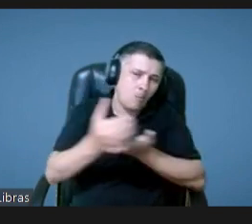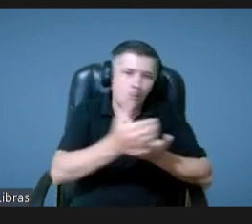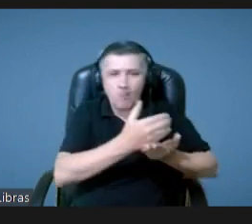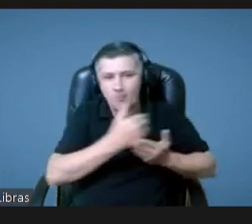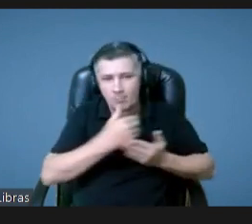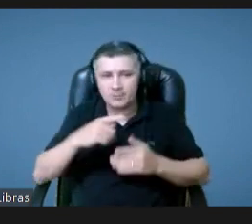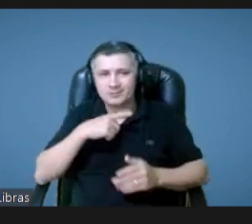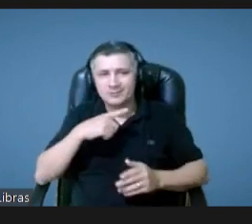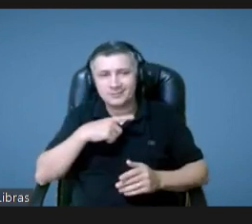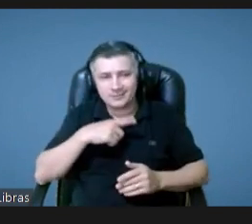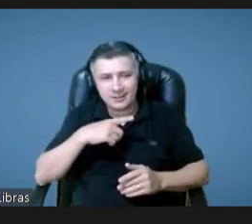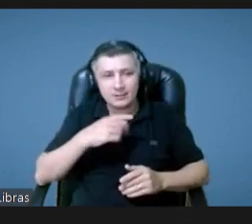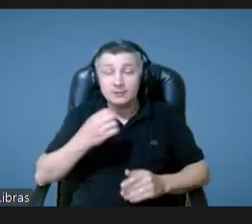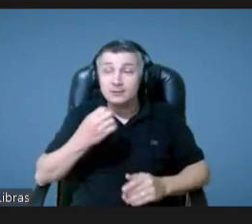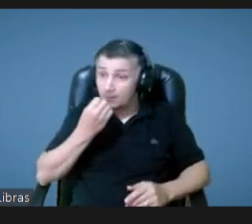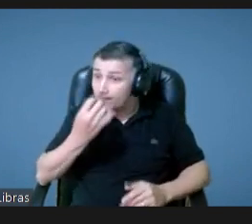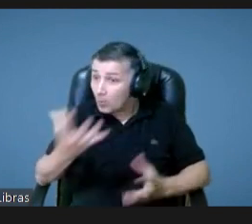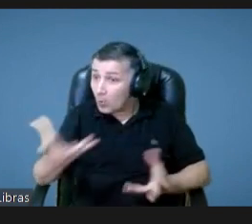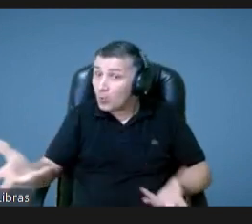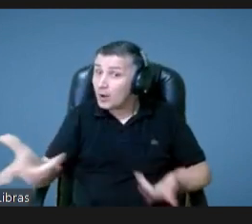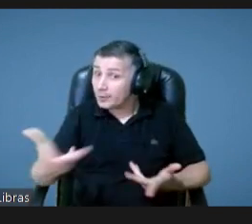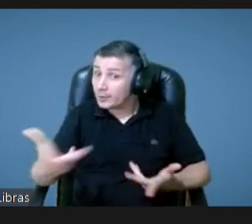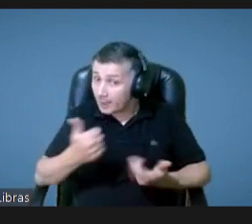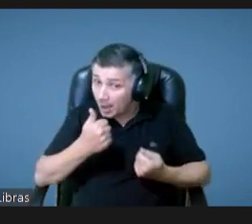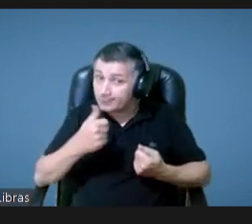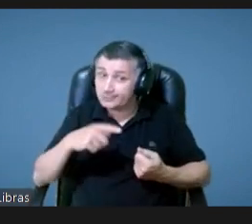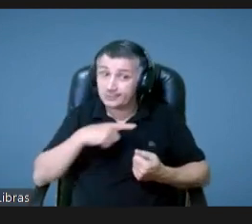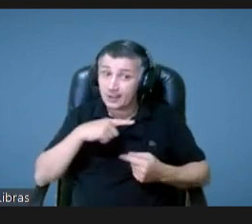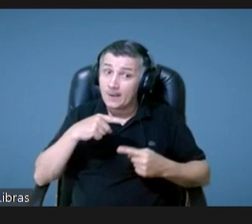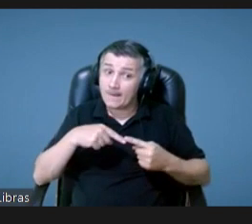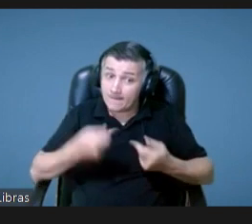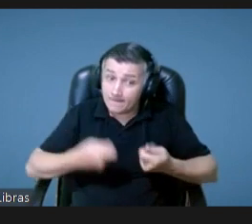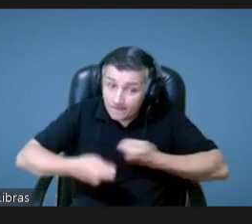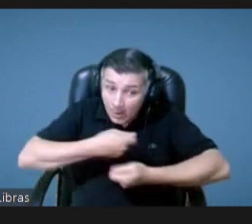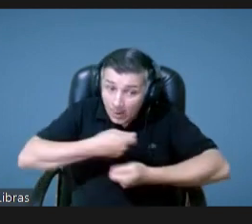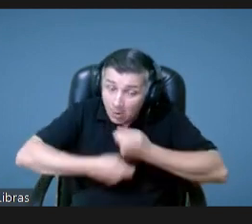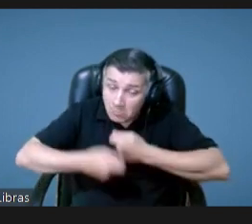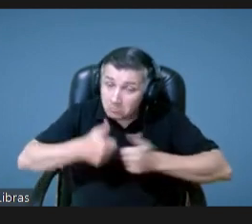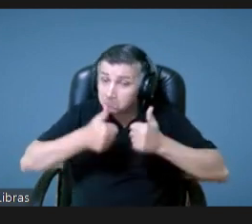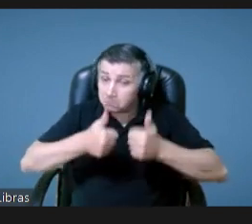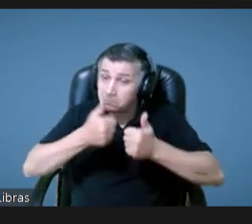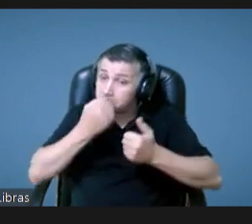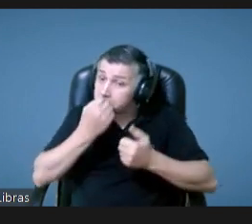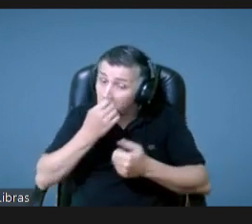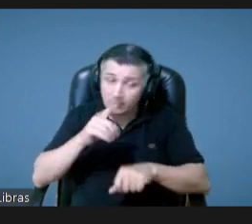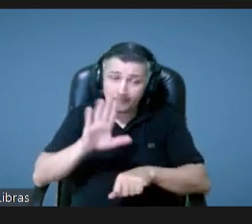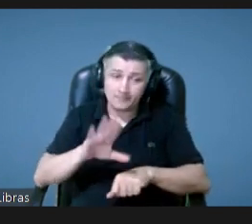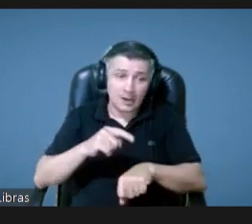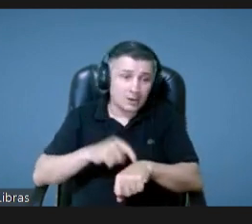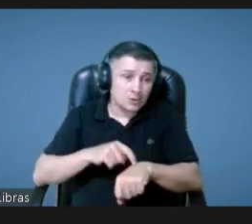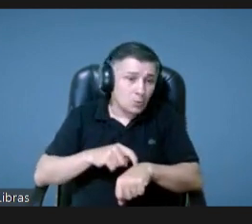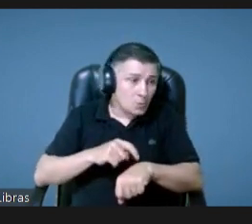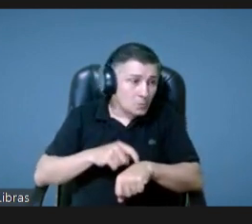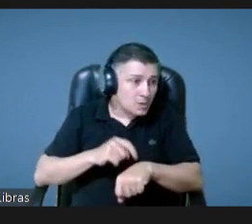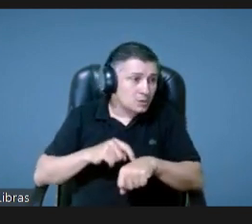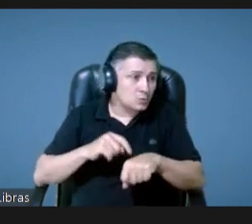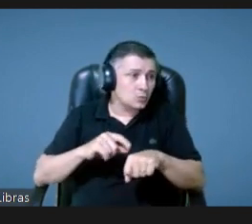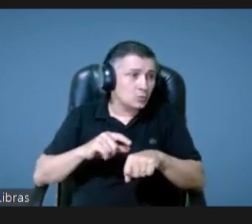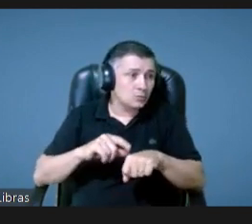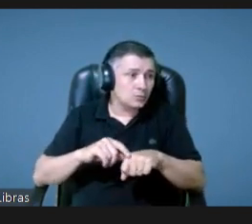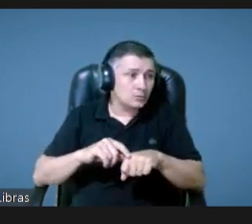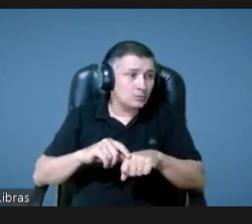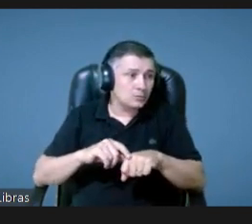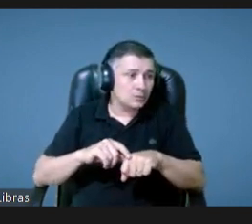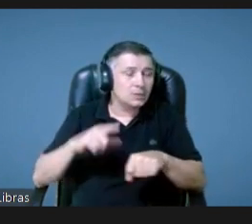of those projects that we built in the last few years that have high quality and